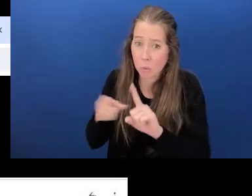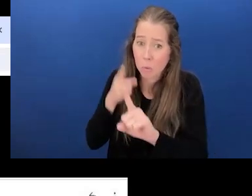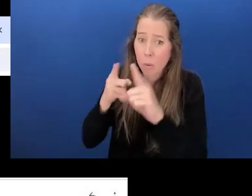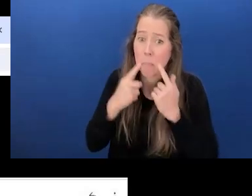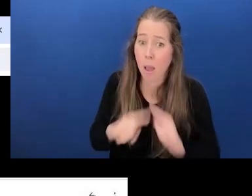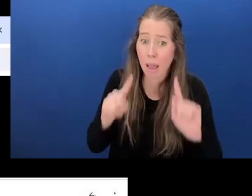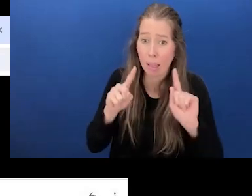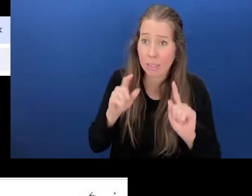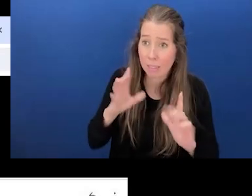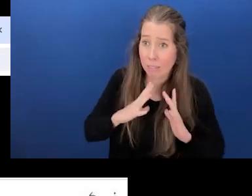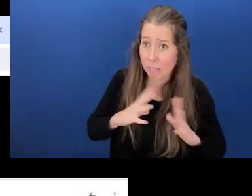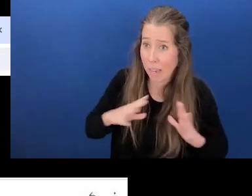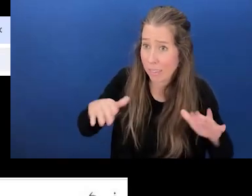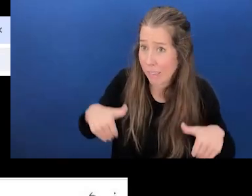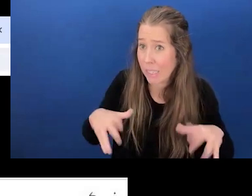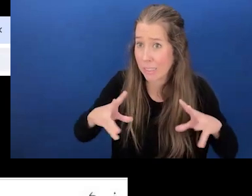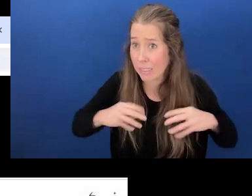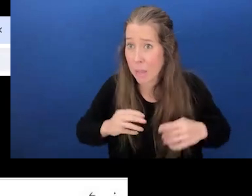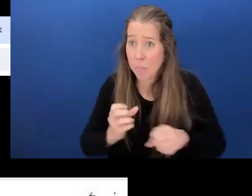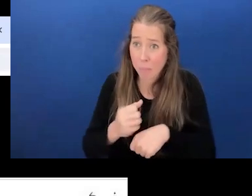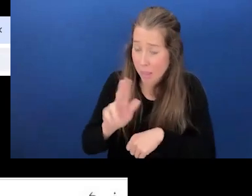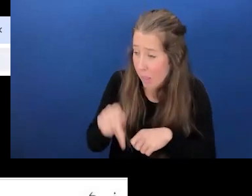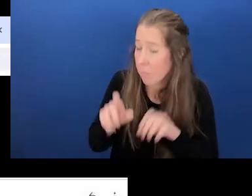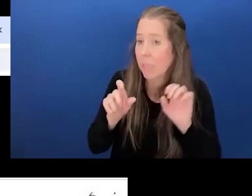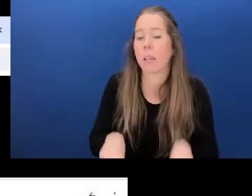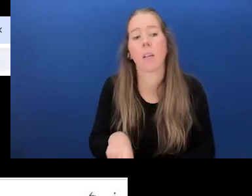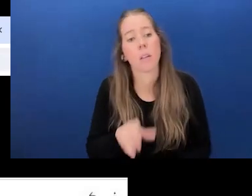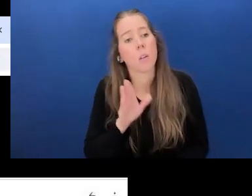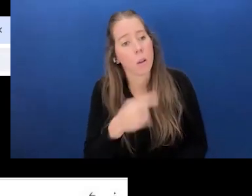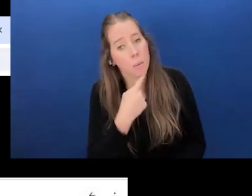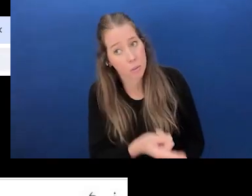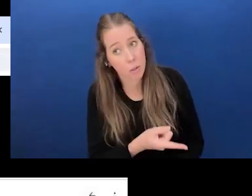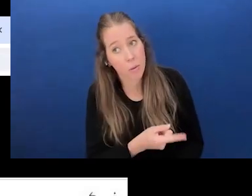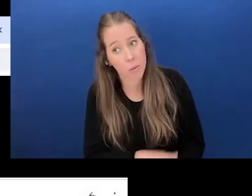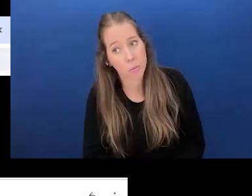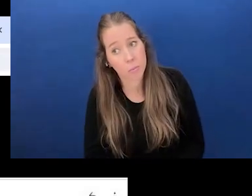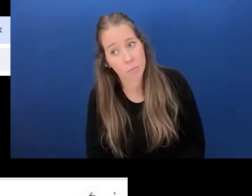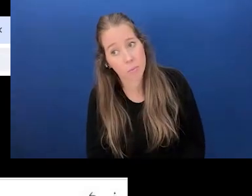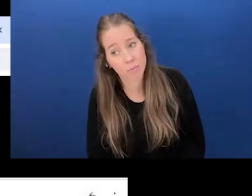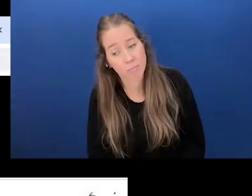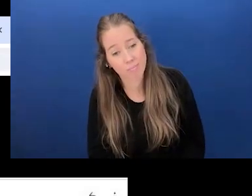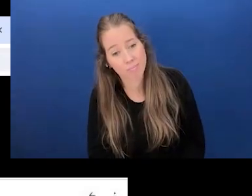way to make it up? So I will tell you as a